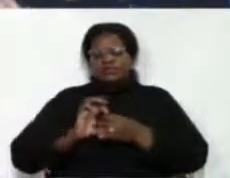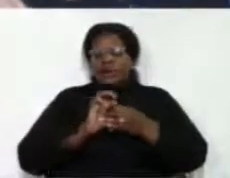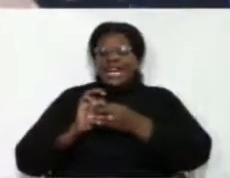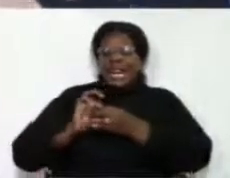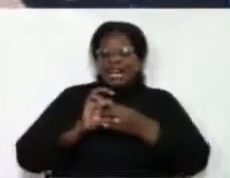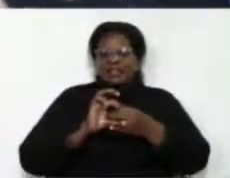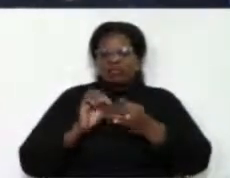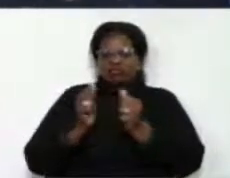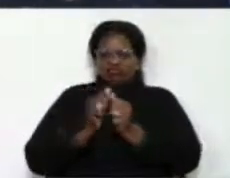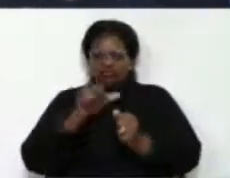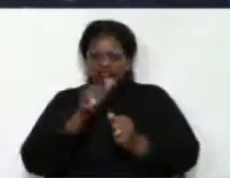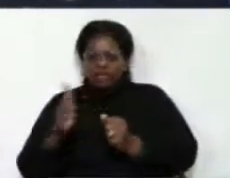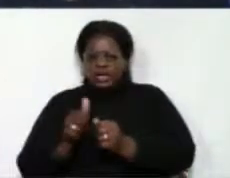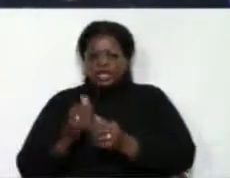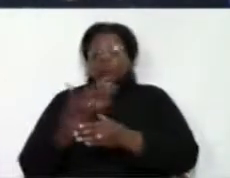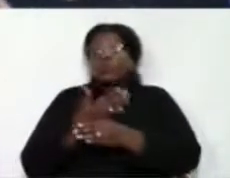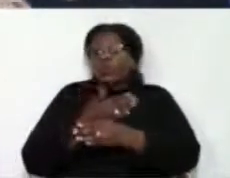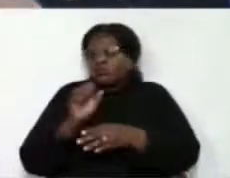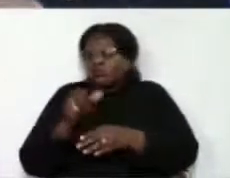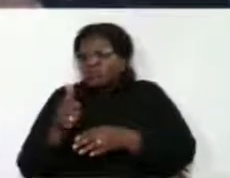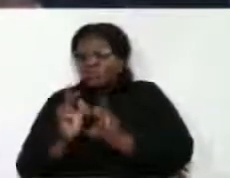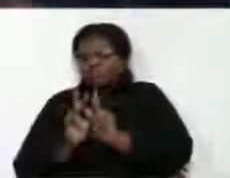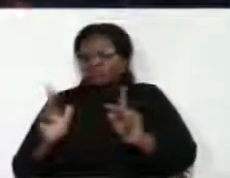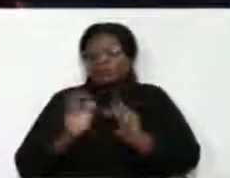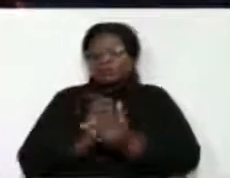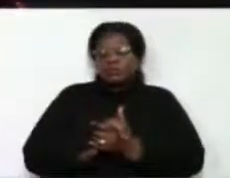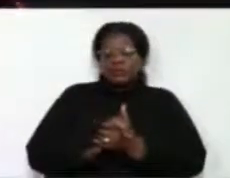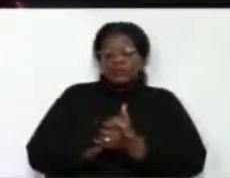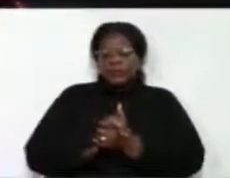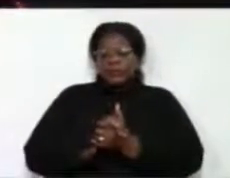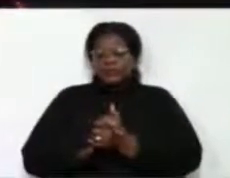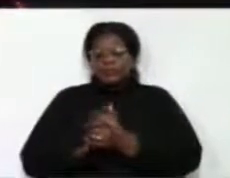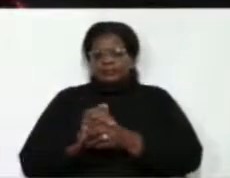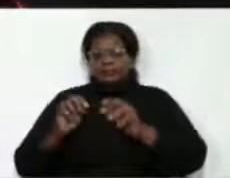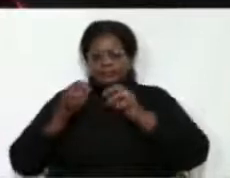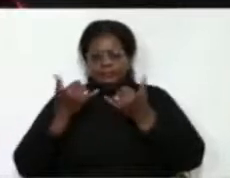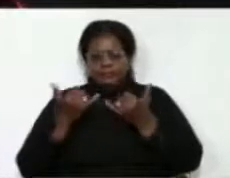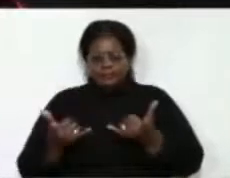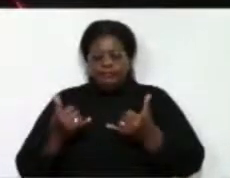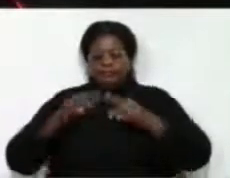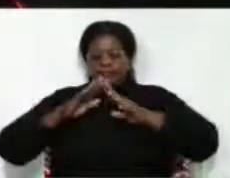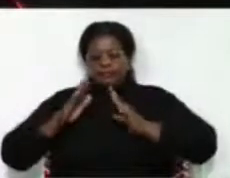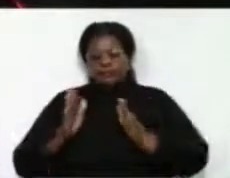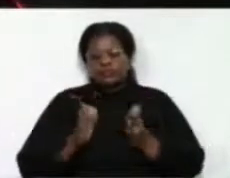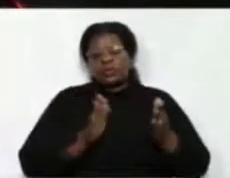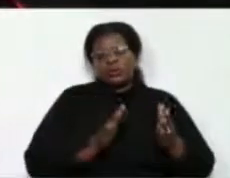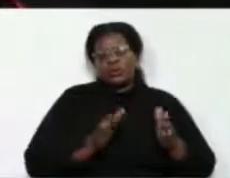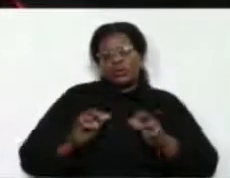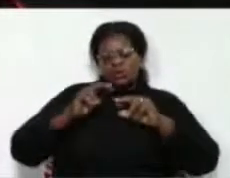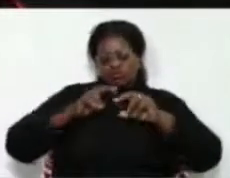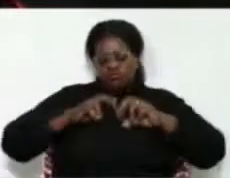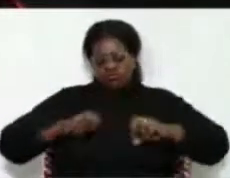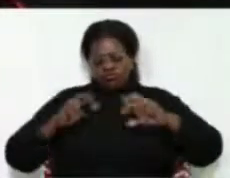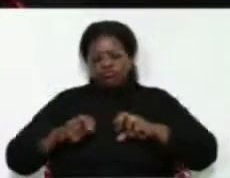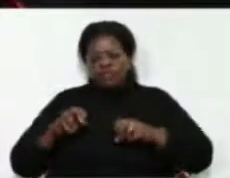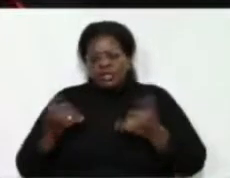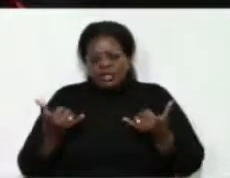the benefit of my opinion sometimes, and also I did a bit of searching in preparation. So